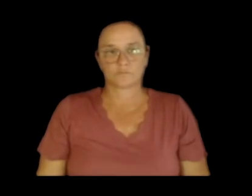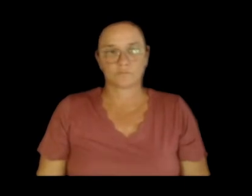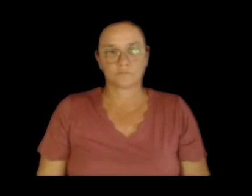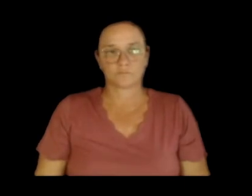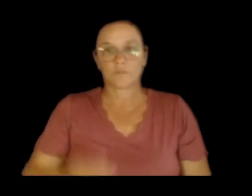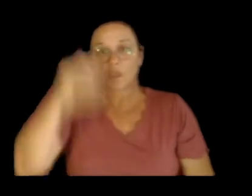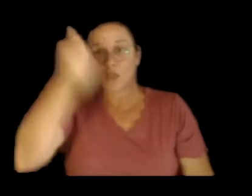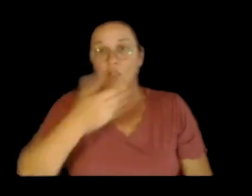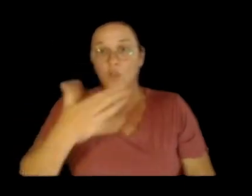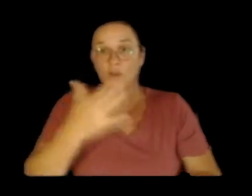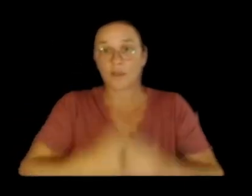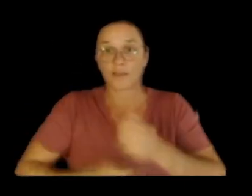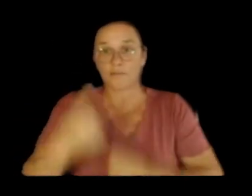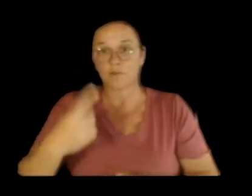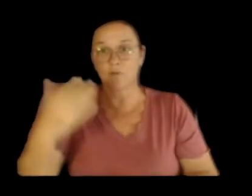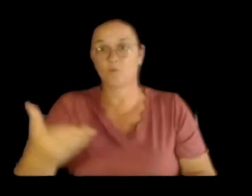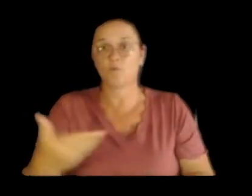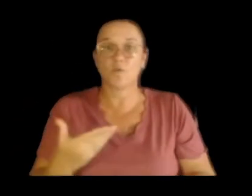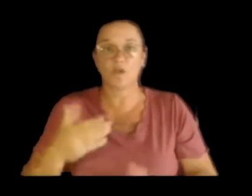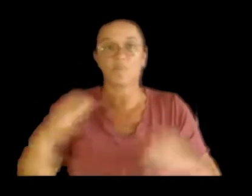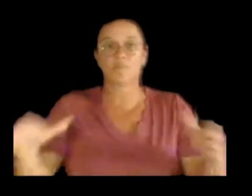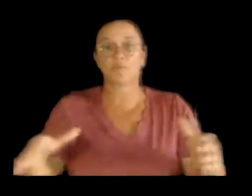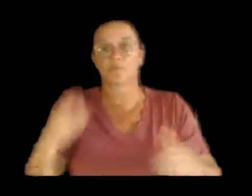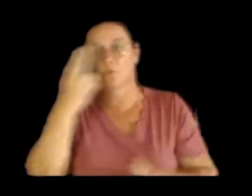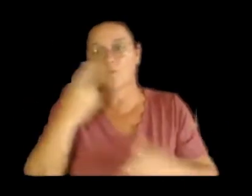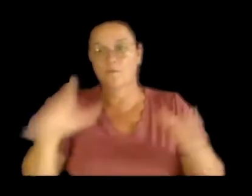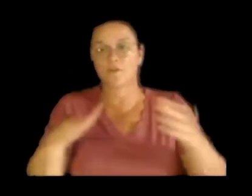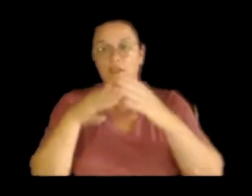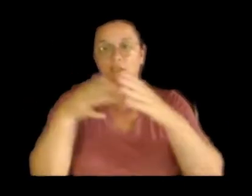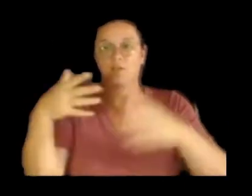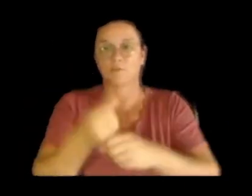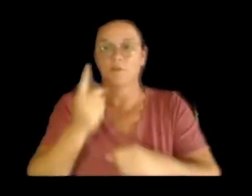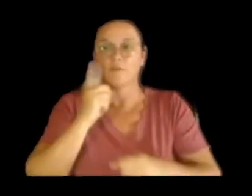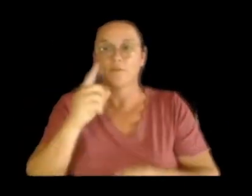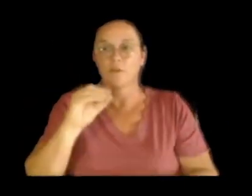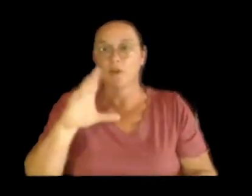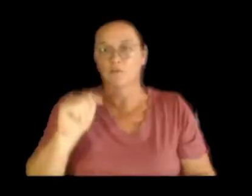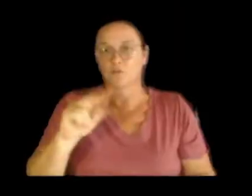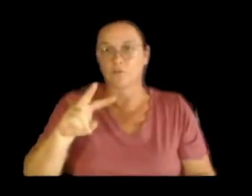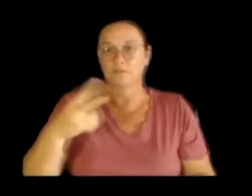Aloha everyone, and welcome to our Hawaiian Volcano summary for October 2nd, 2025.